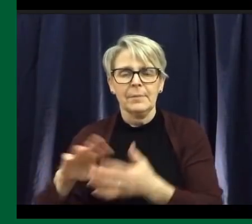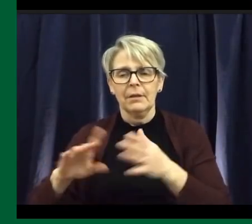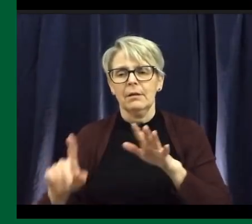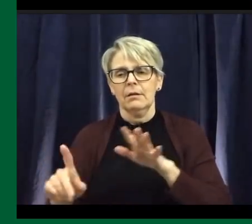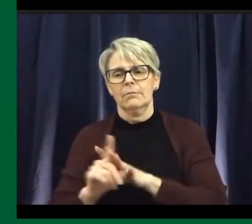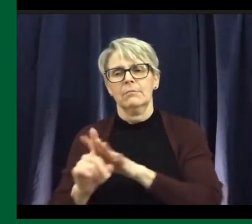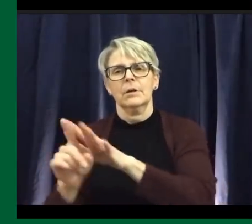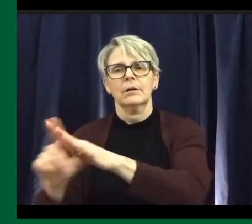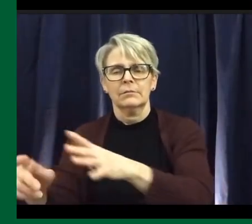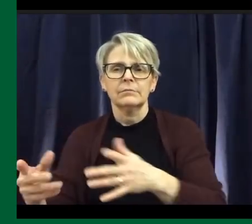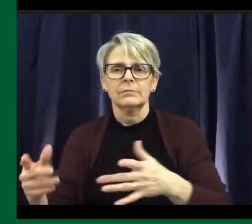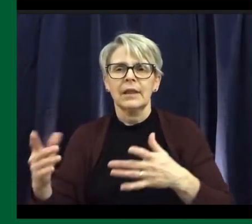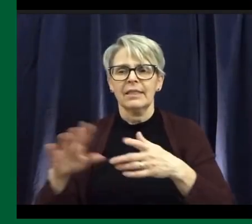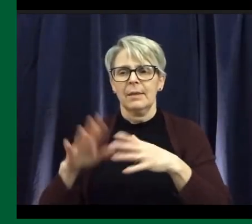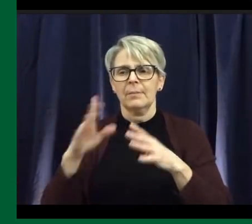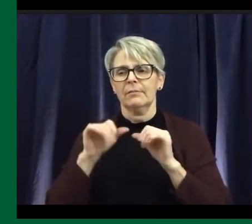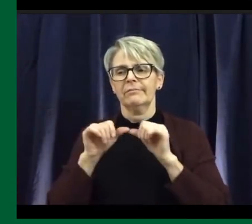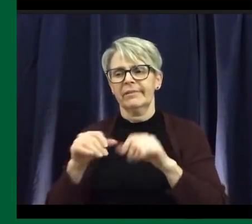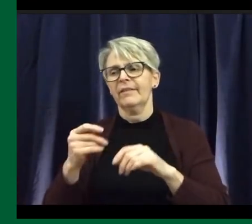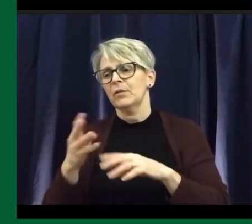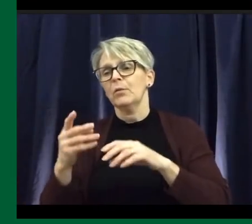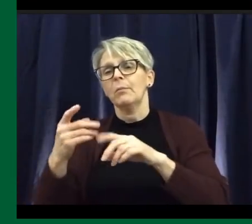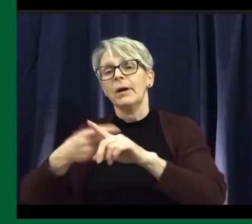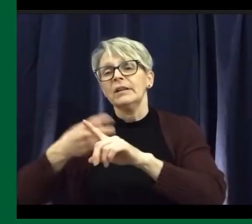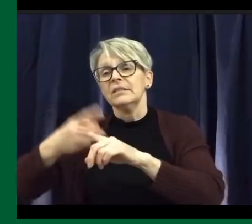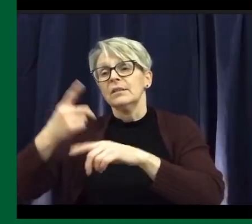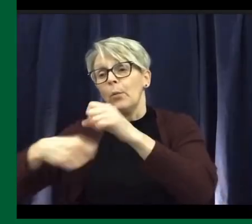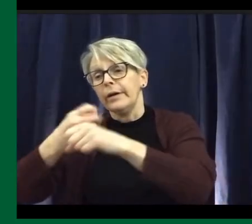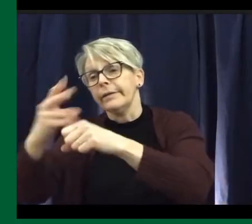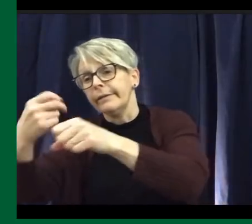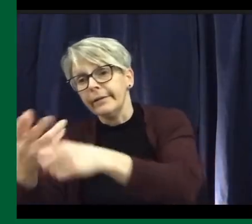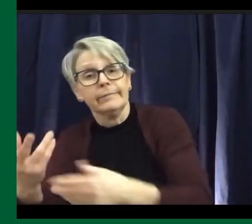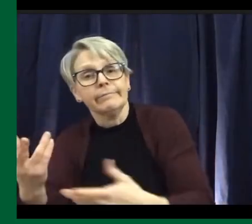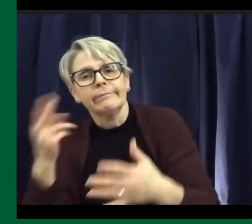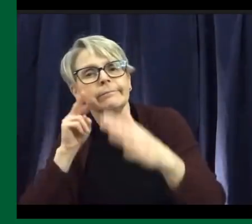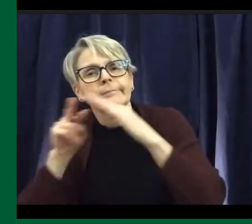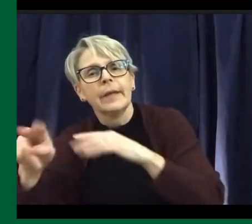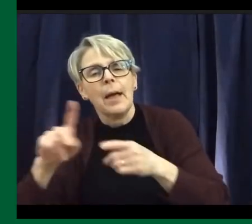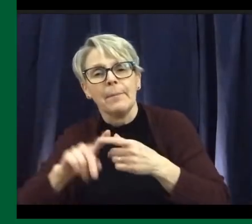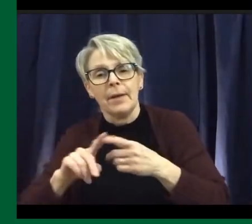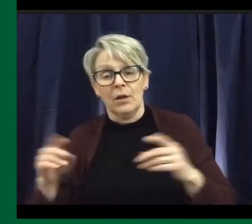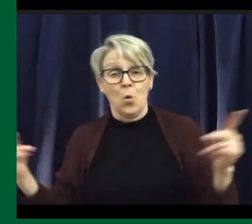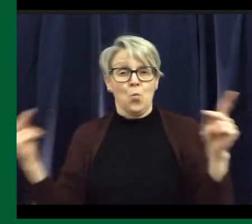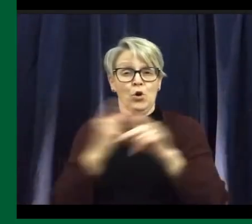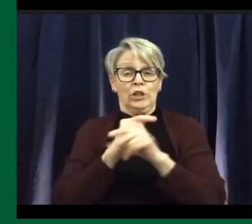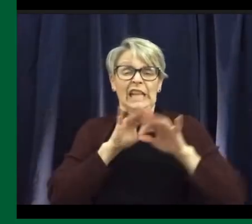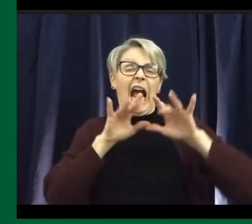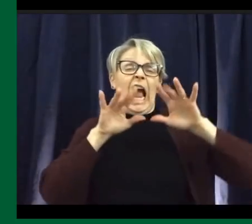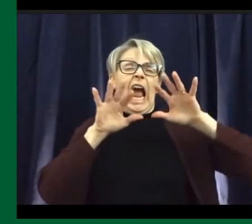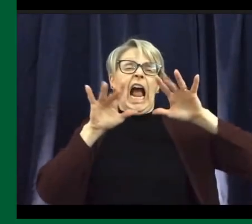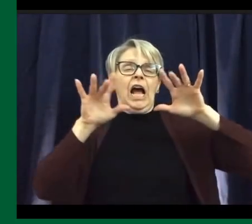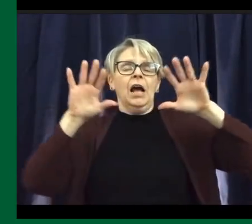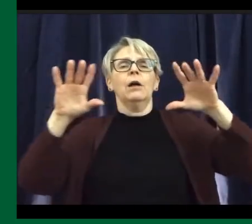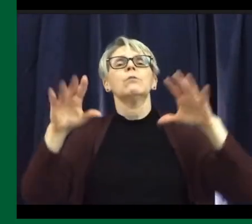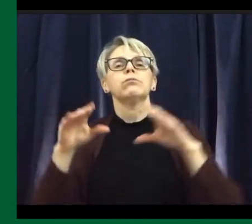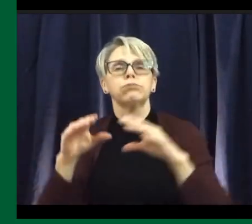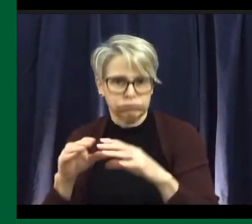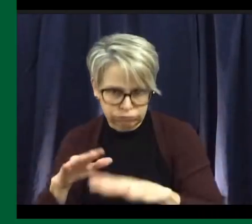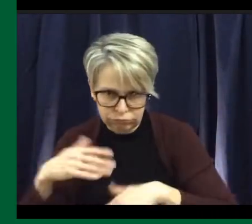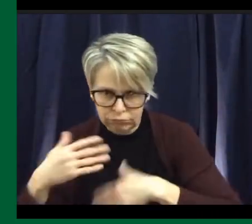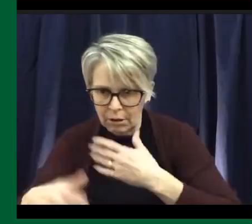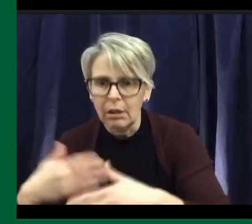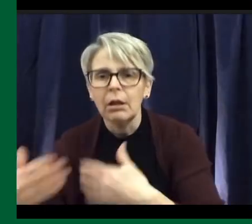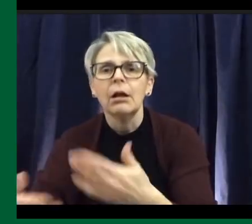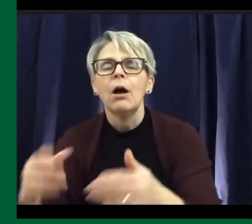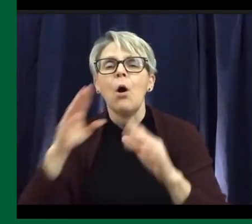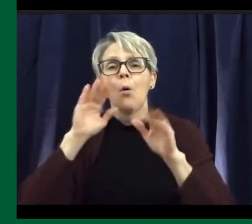become endemic, at least for the next few months or years. But we will be out of the pandemic, and then we can obviously start seeing, hopefully